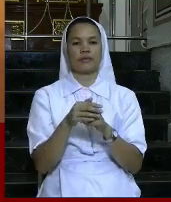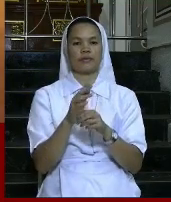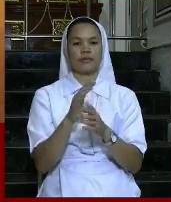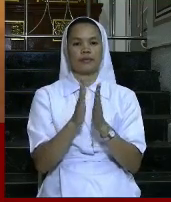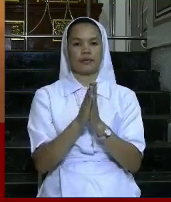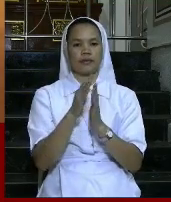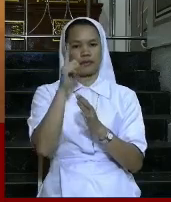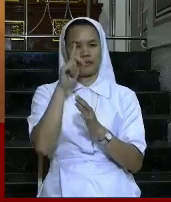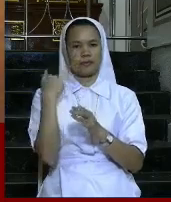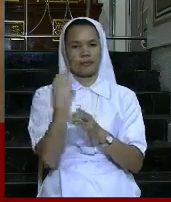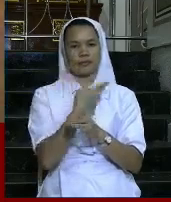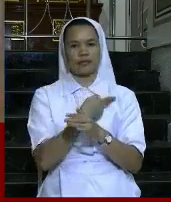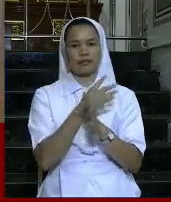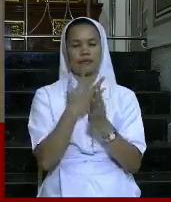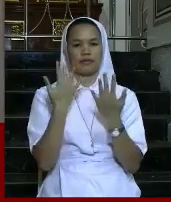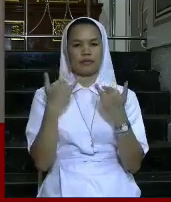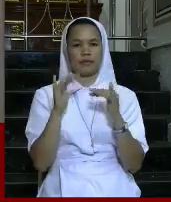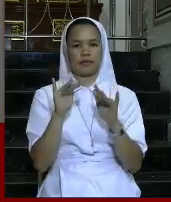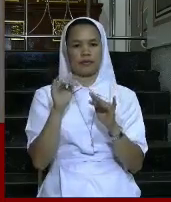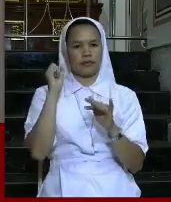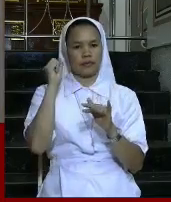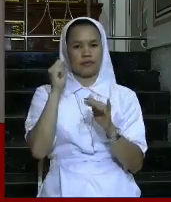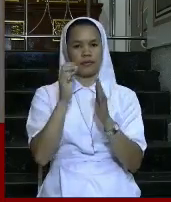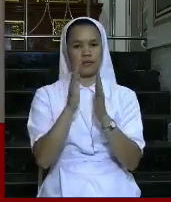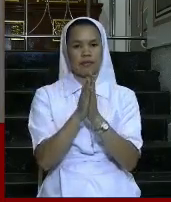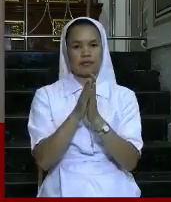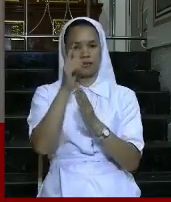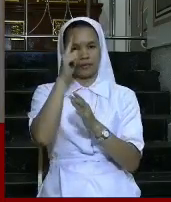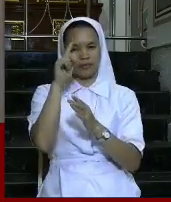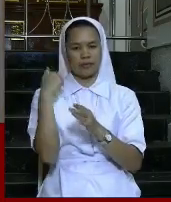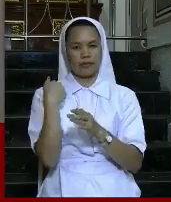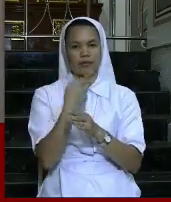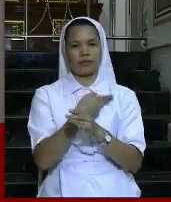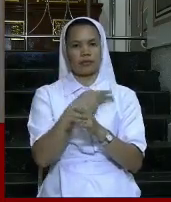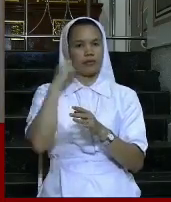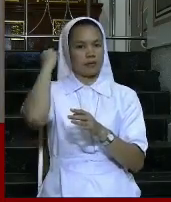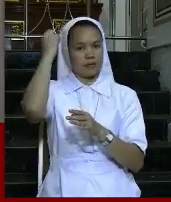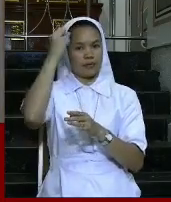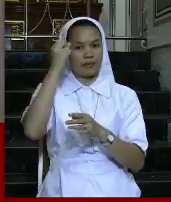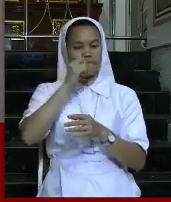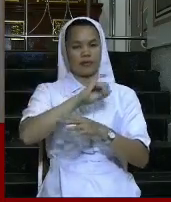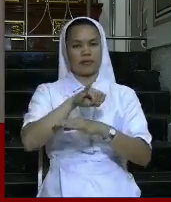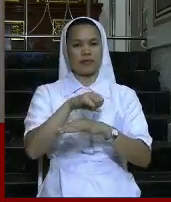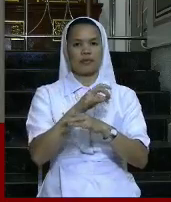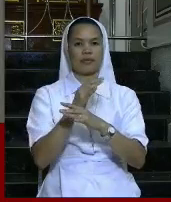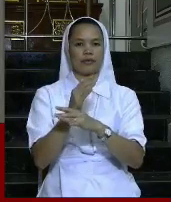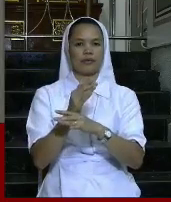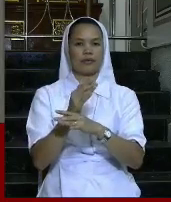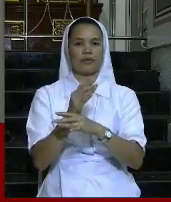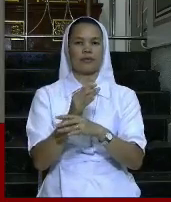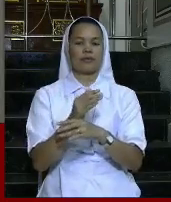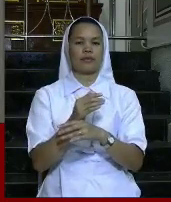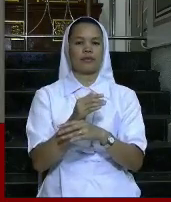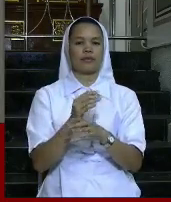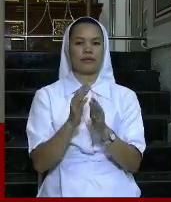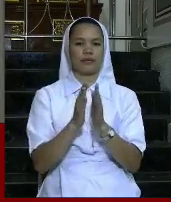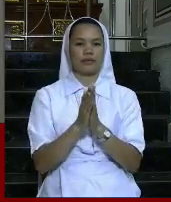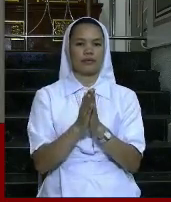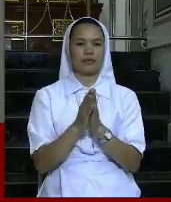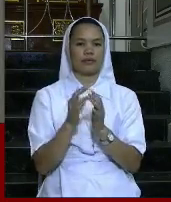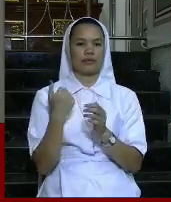Saint Raphael the Archangel. Pray for us. Saint John the Evangelist. Pray for us. Please